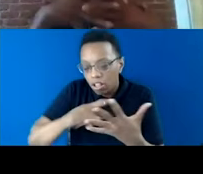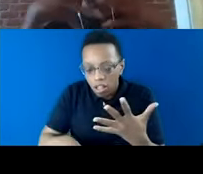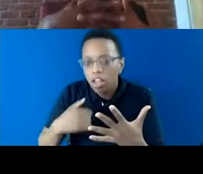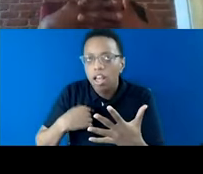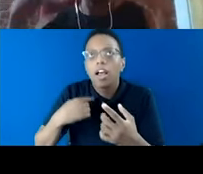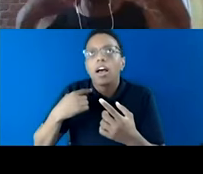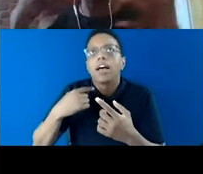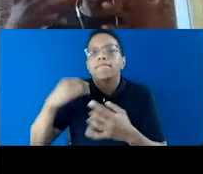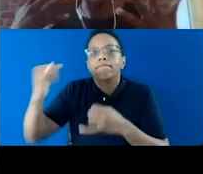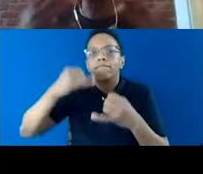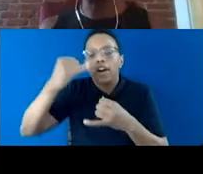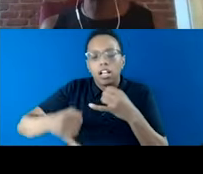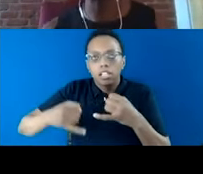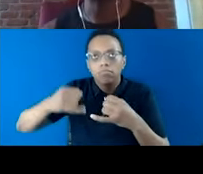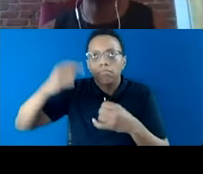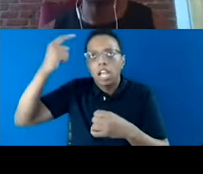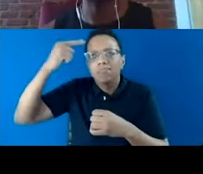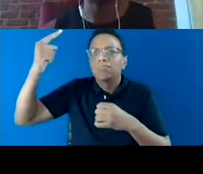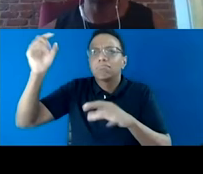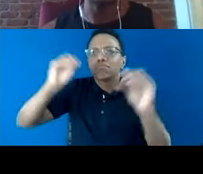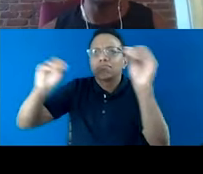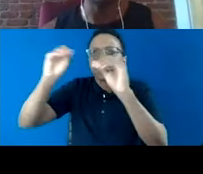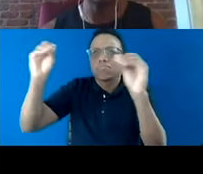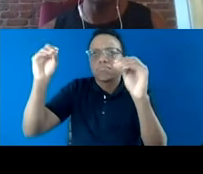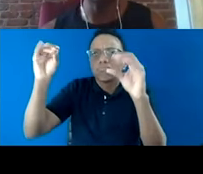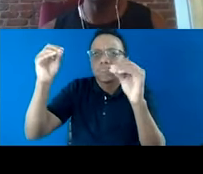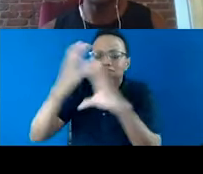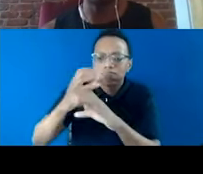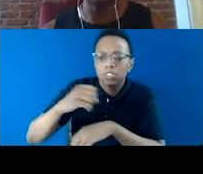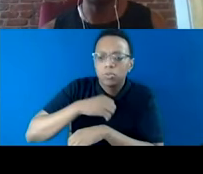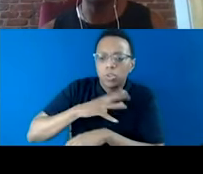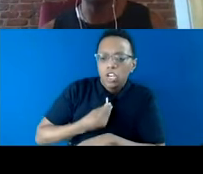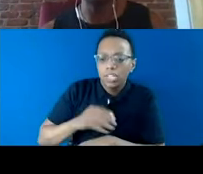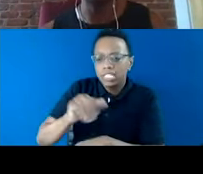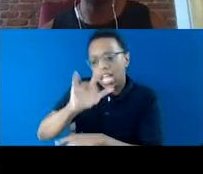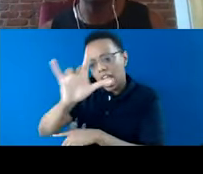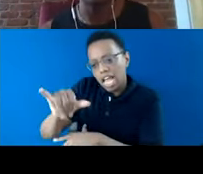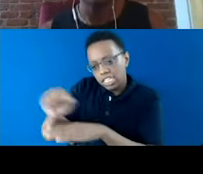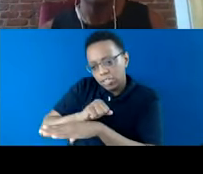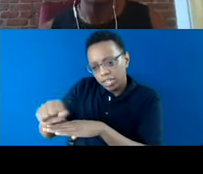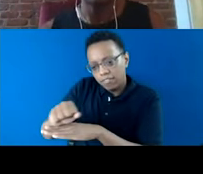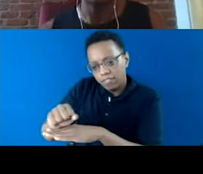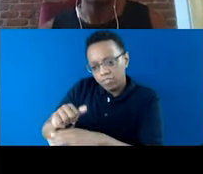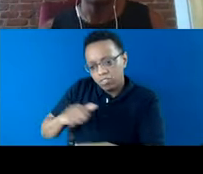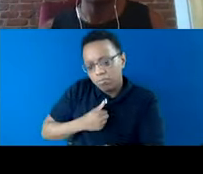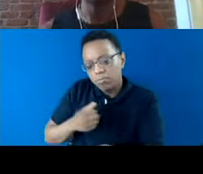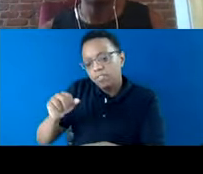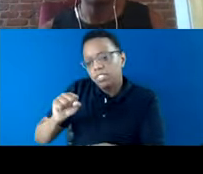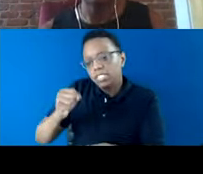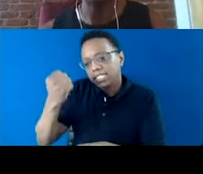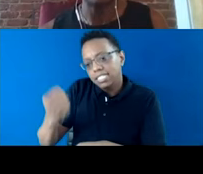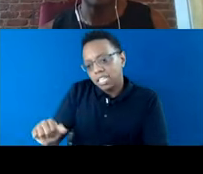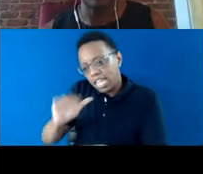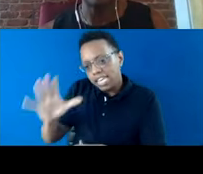all of that stuff together in my head because we were doing a trans ally training for a group of South Asian youth.